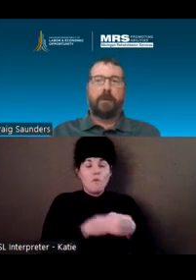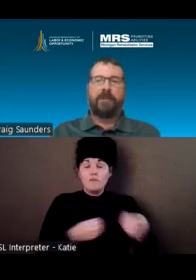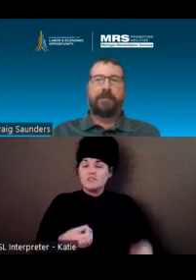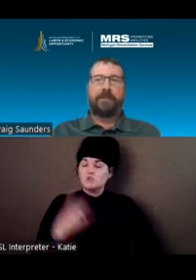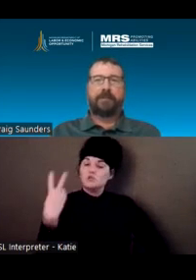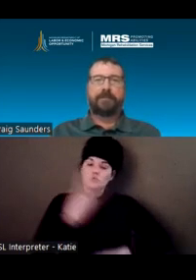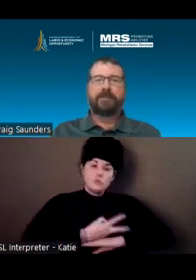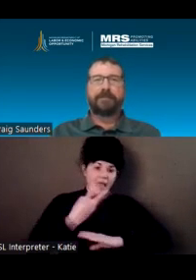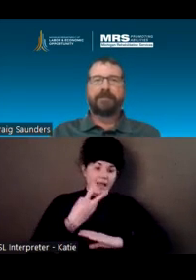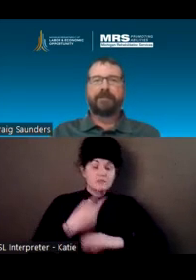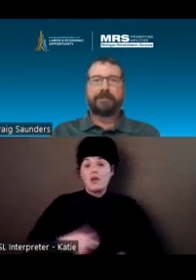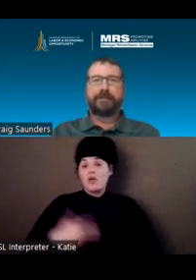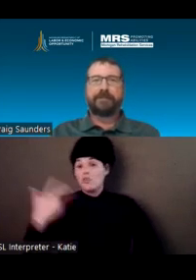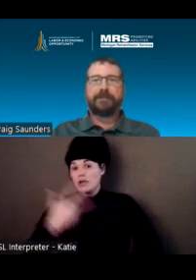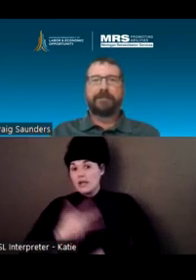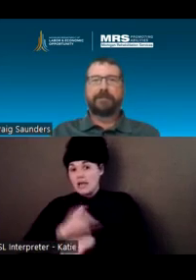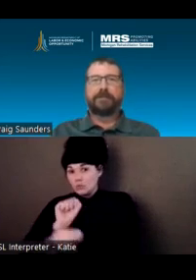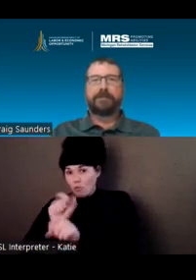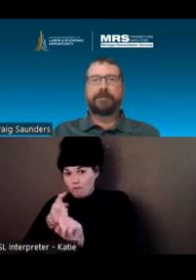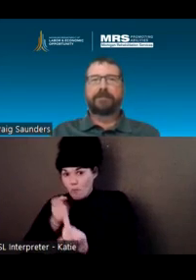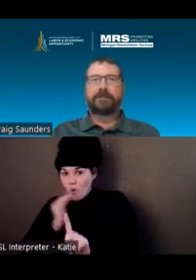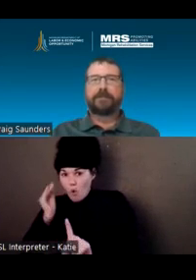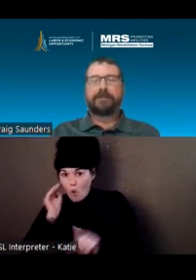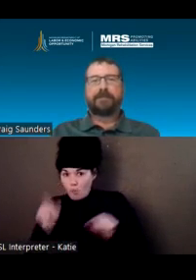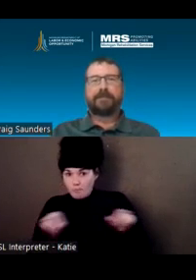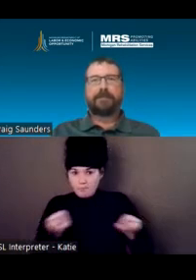home location.